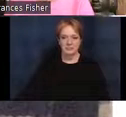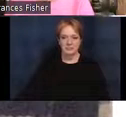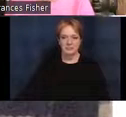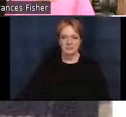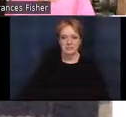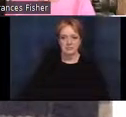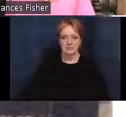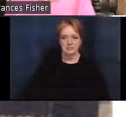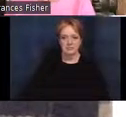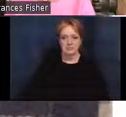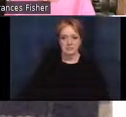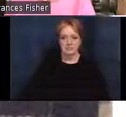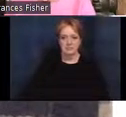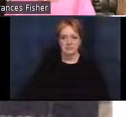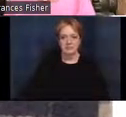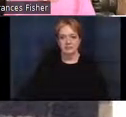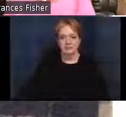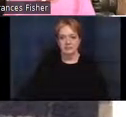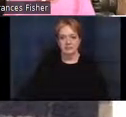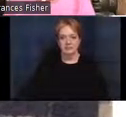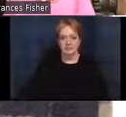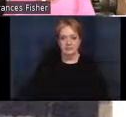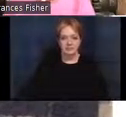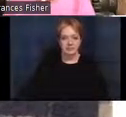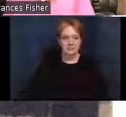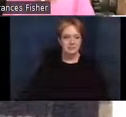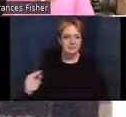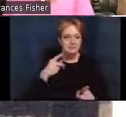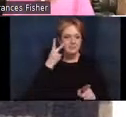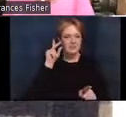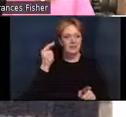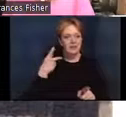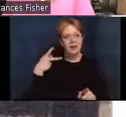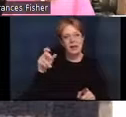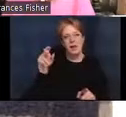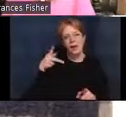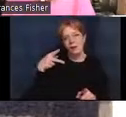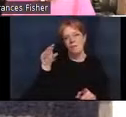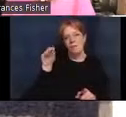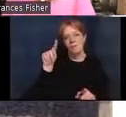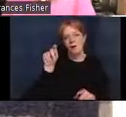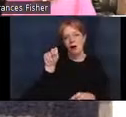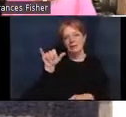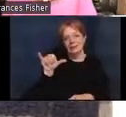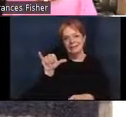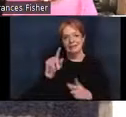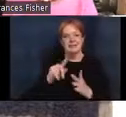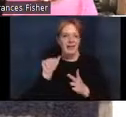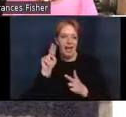in Selma. And there's Potsy and Ann and her